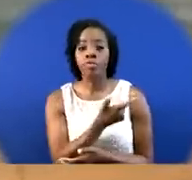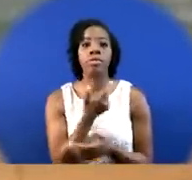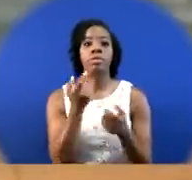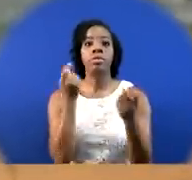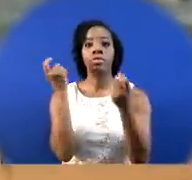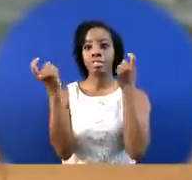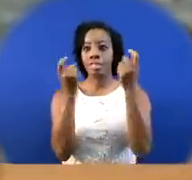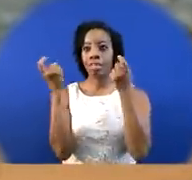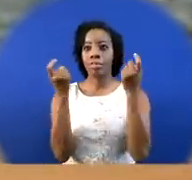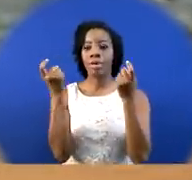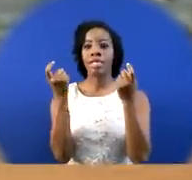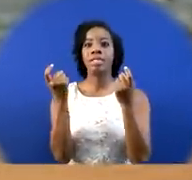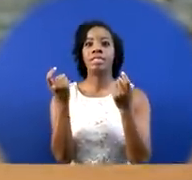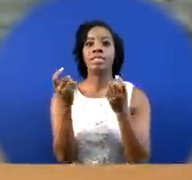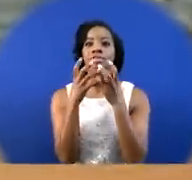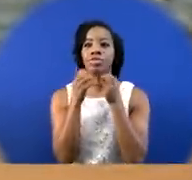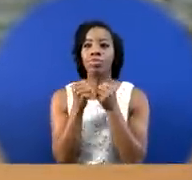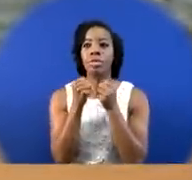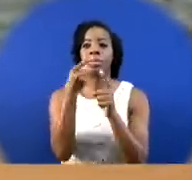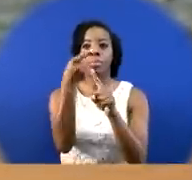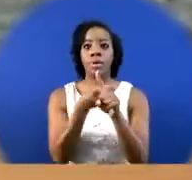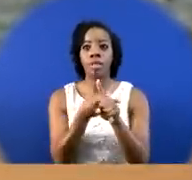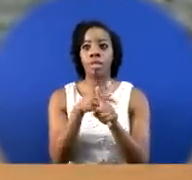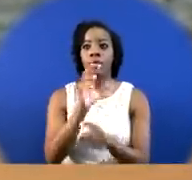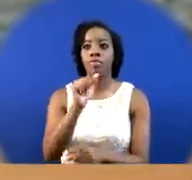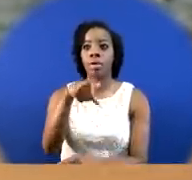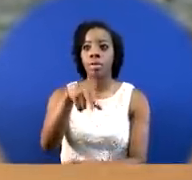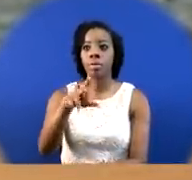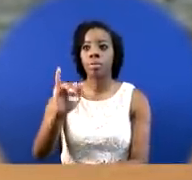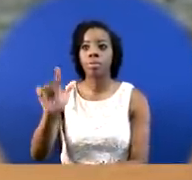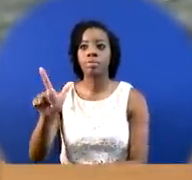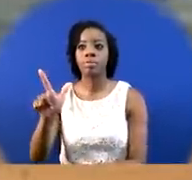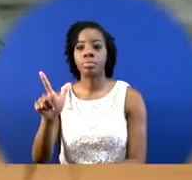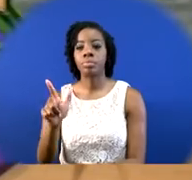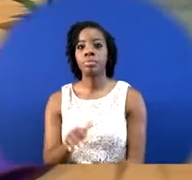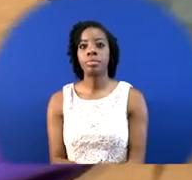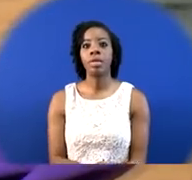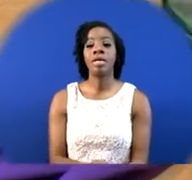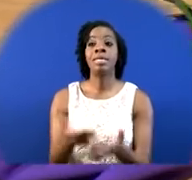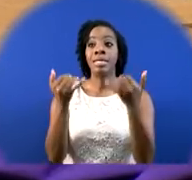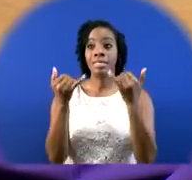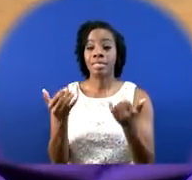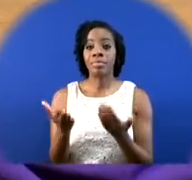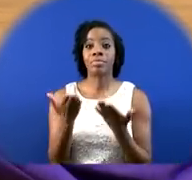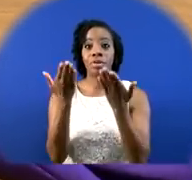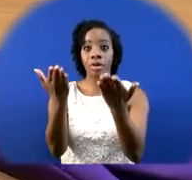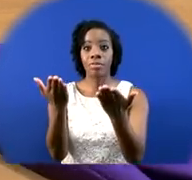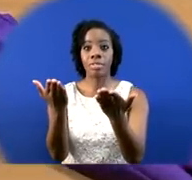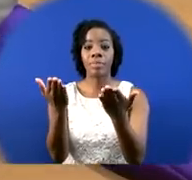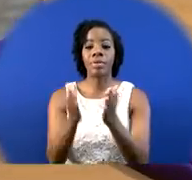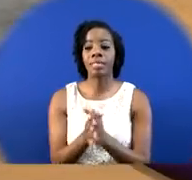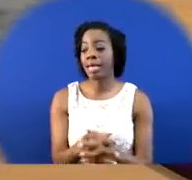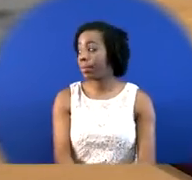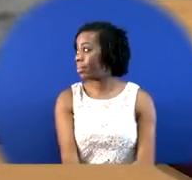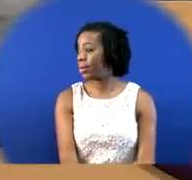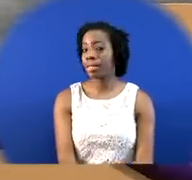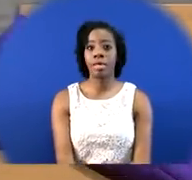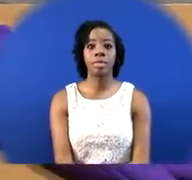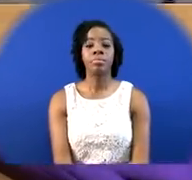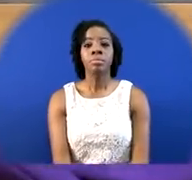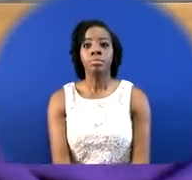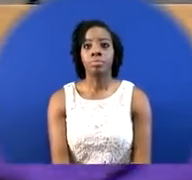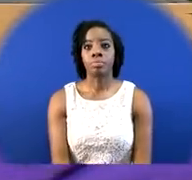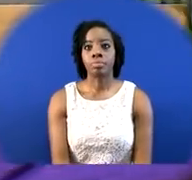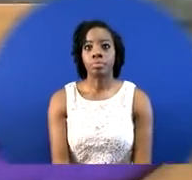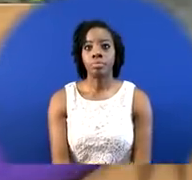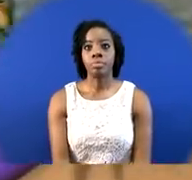this precious month of April. Praise God for you all. Listen, it's time to give unto the Lord. It's offering time in the Lord's church.